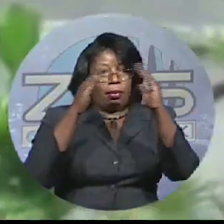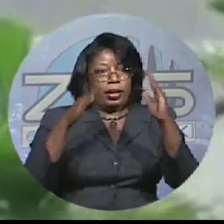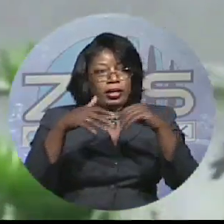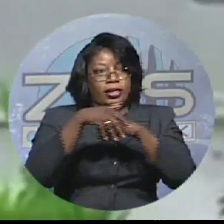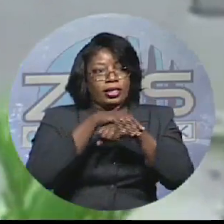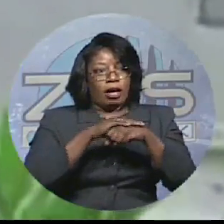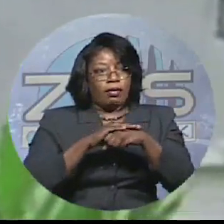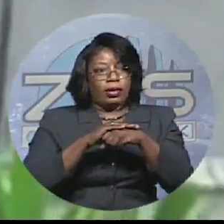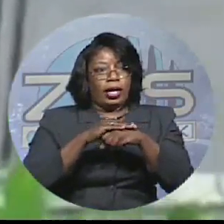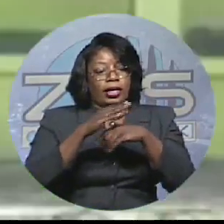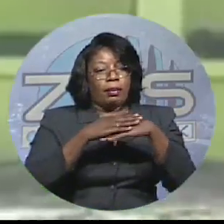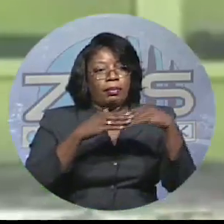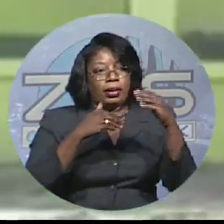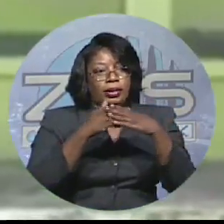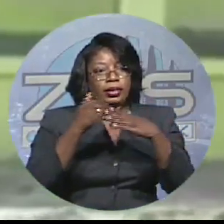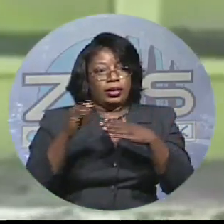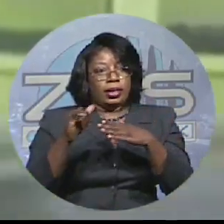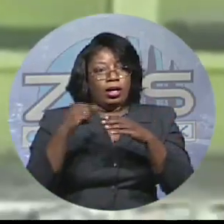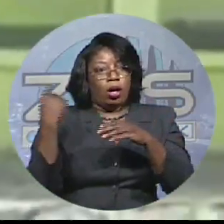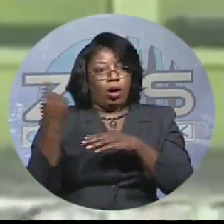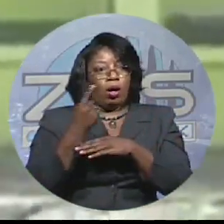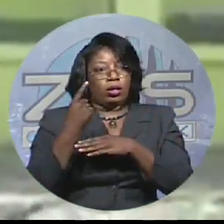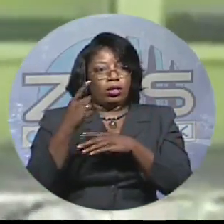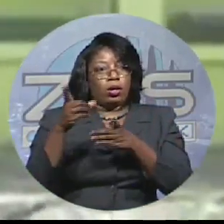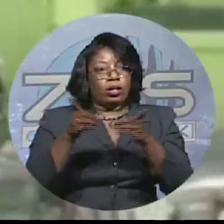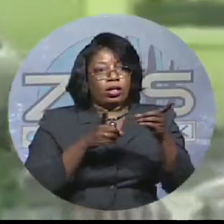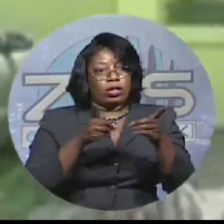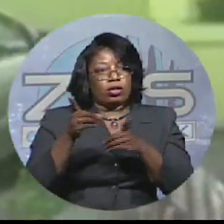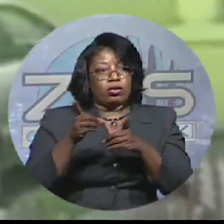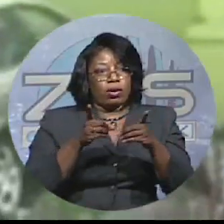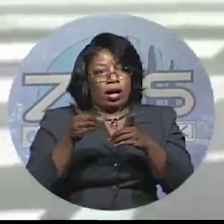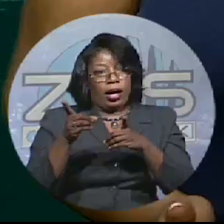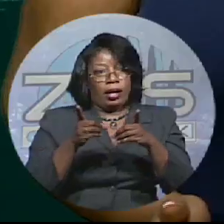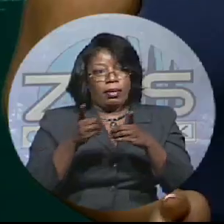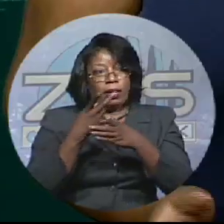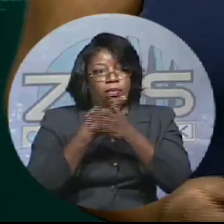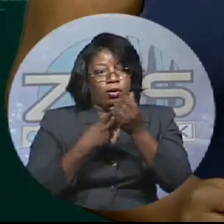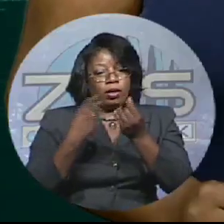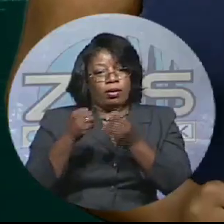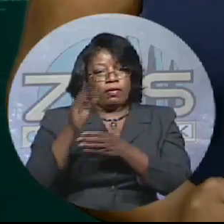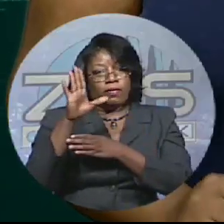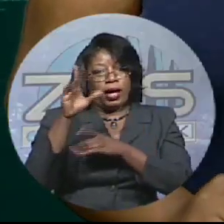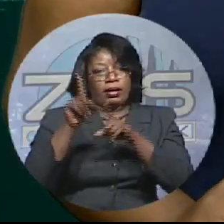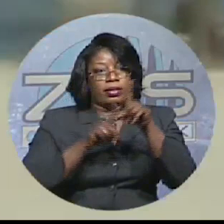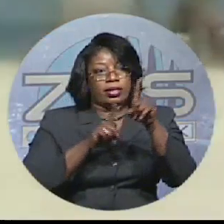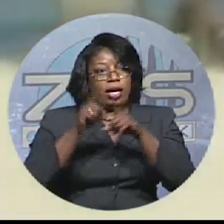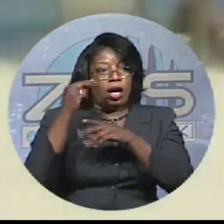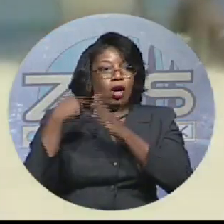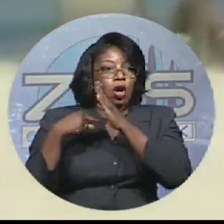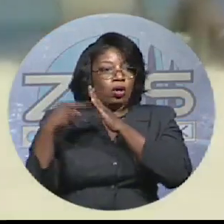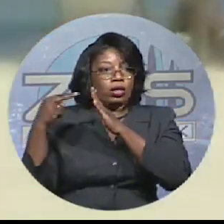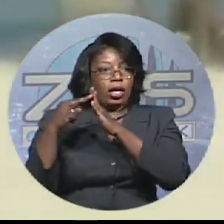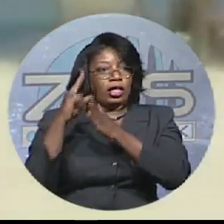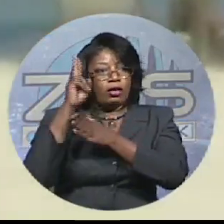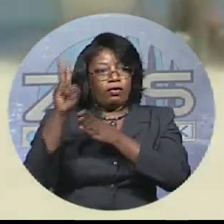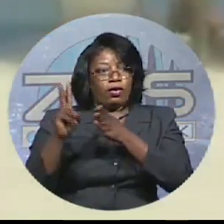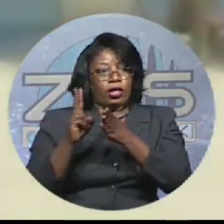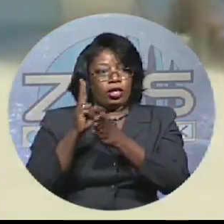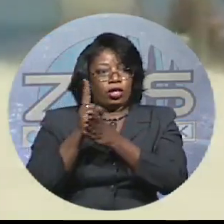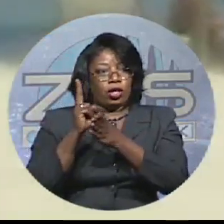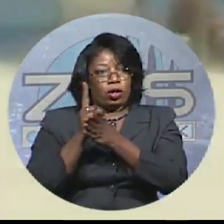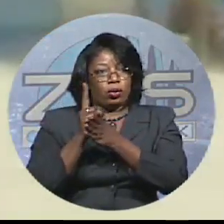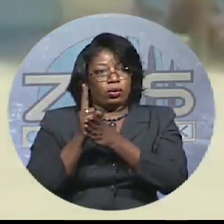and a rundown building is also described by the pair as a 5-star hotel. The video takes the form